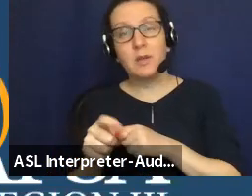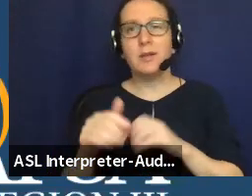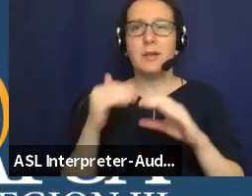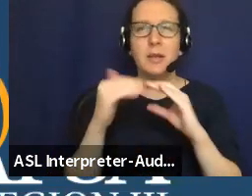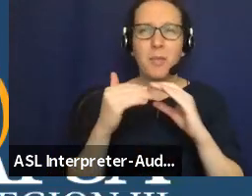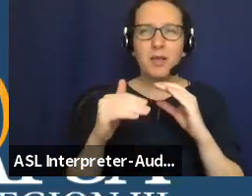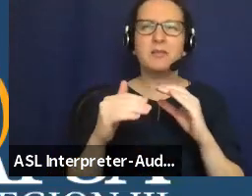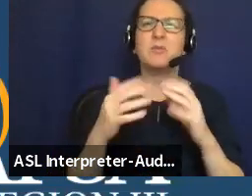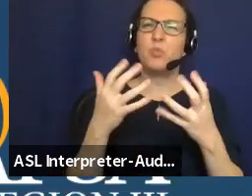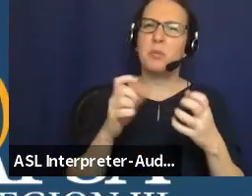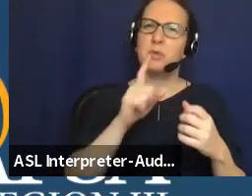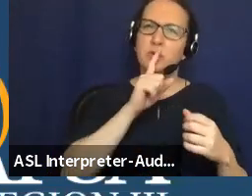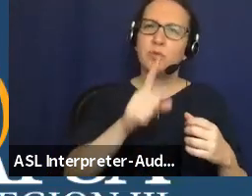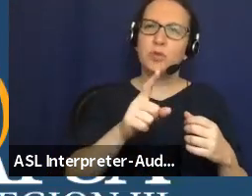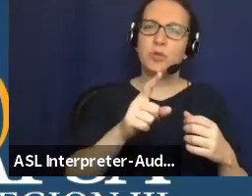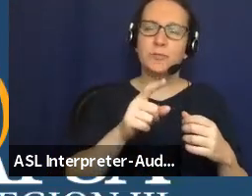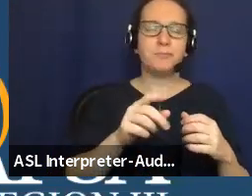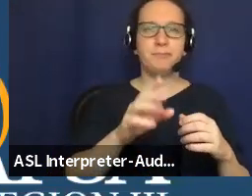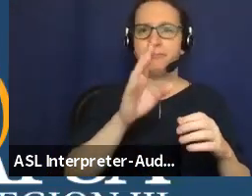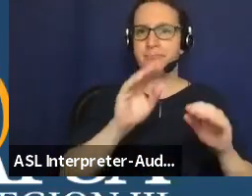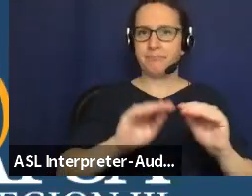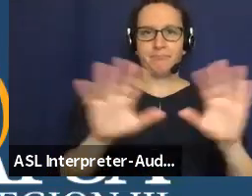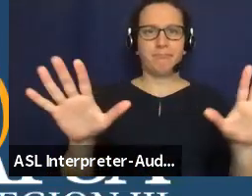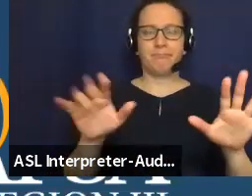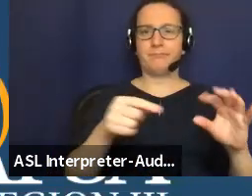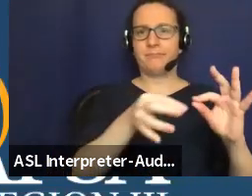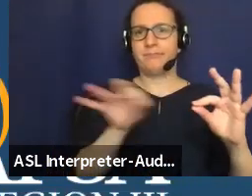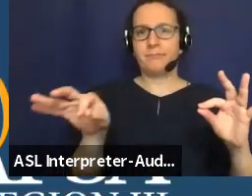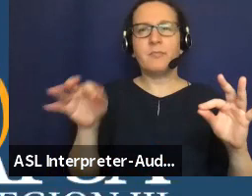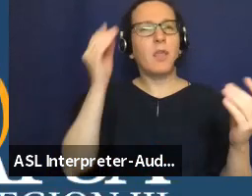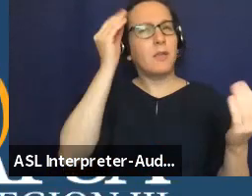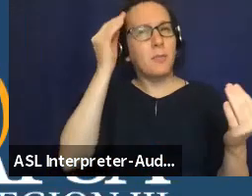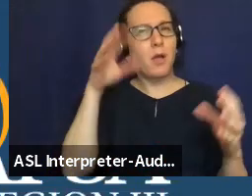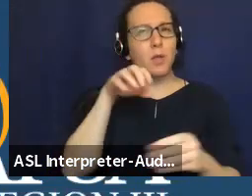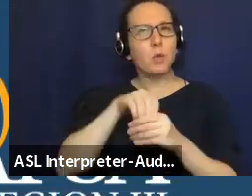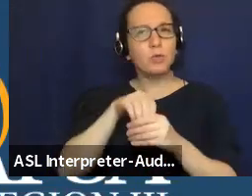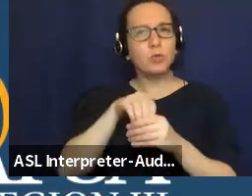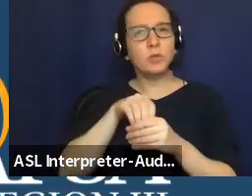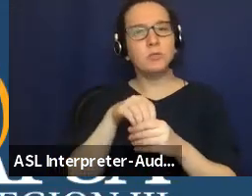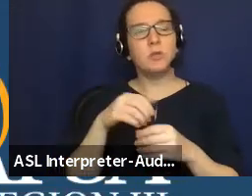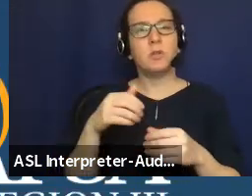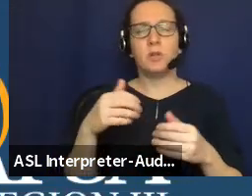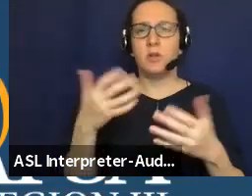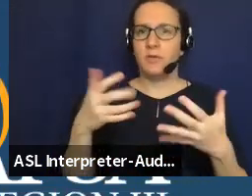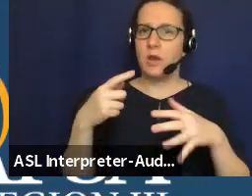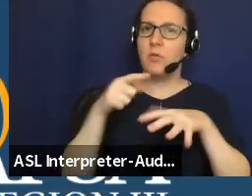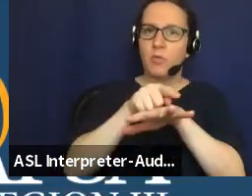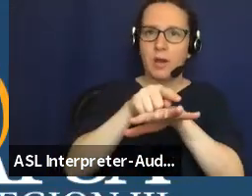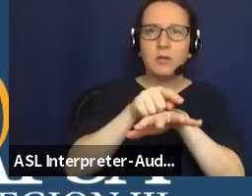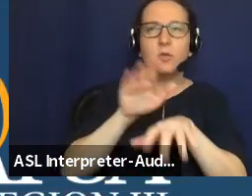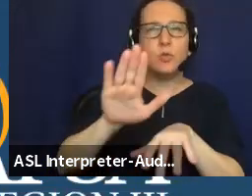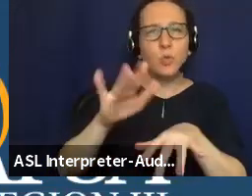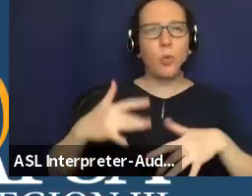and you just kind of want to make sure that's at the forefront, that you are thinking about inclusion and you have integrated it into your